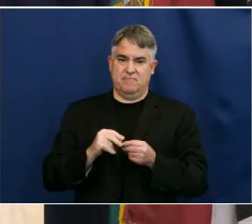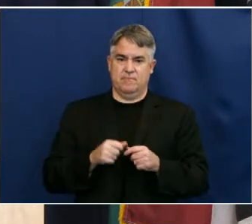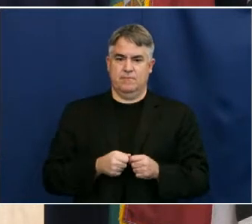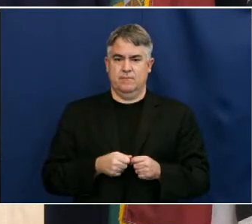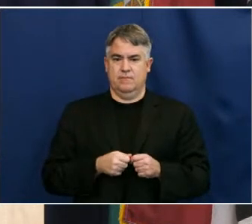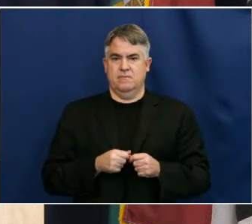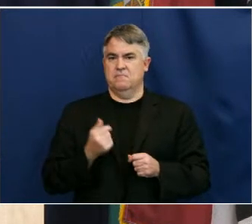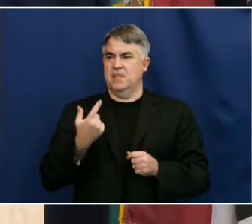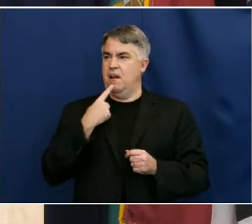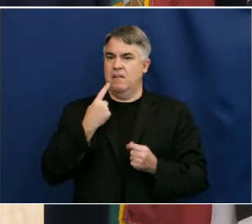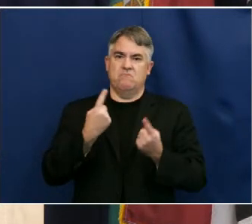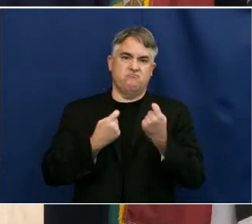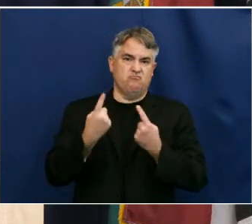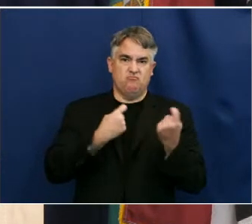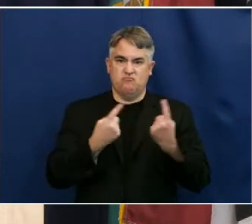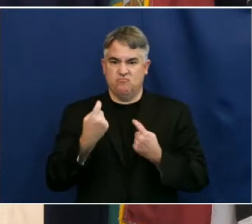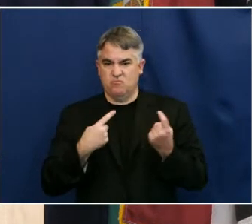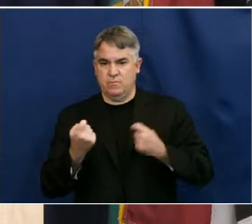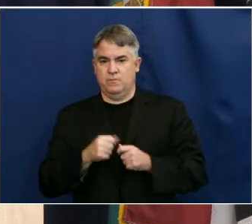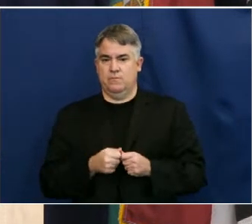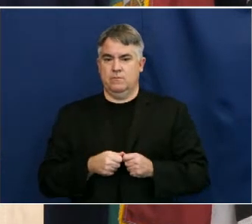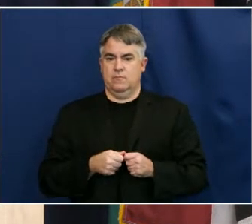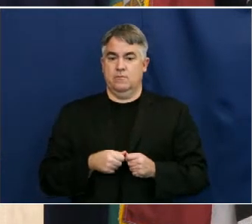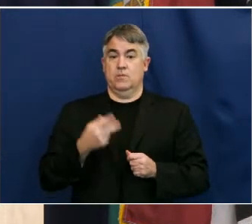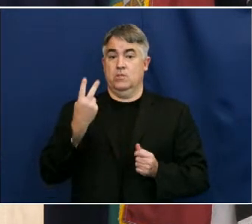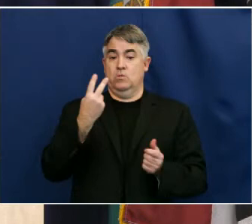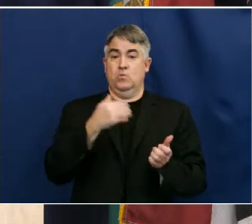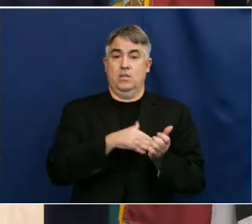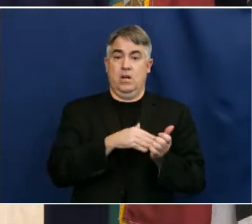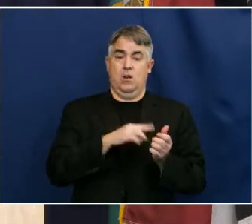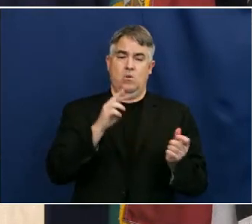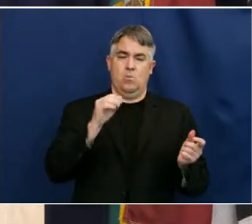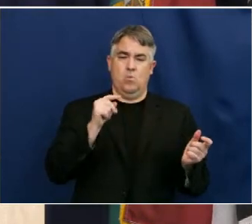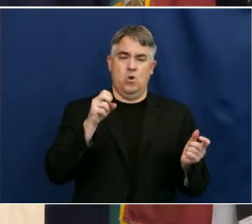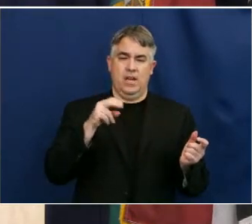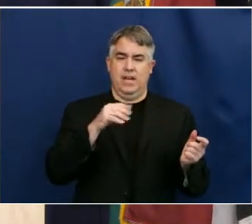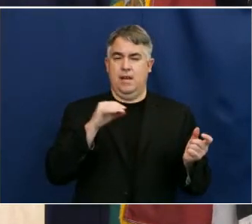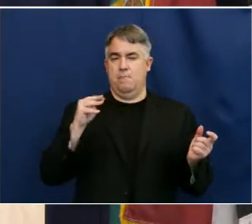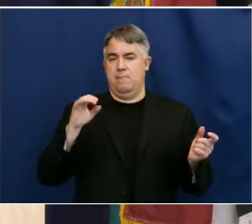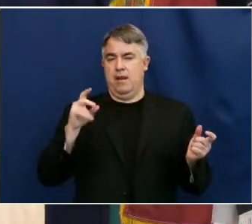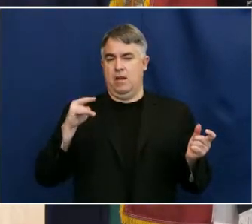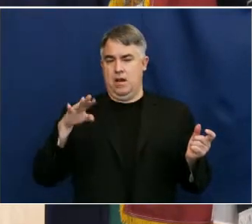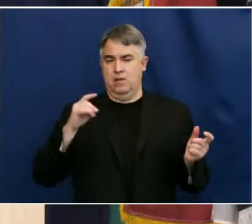Dr. Wooten and Dr. McDonald are here available for questions as well.